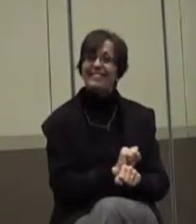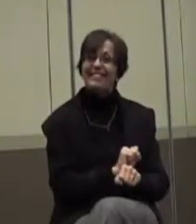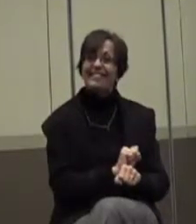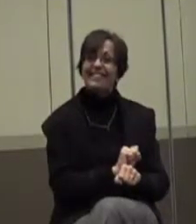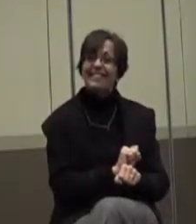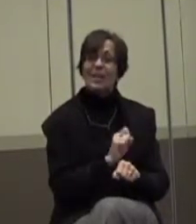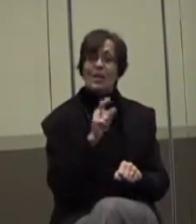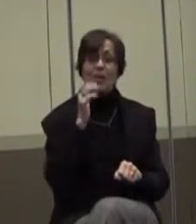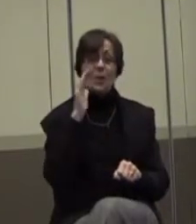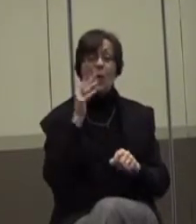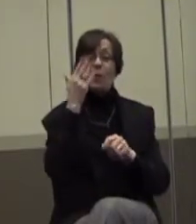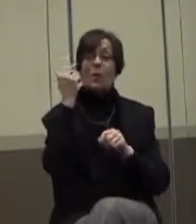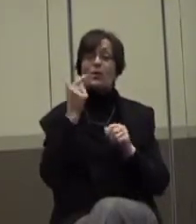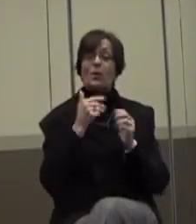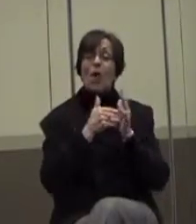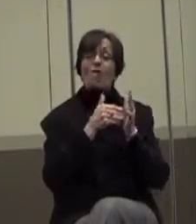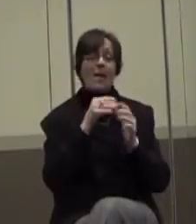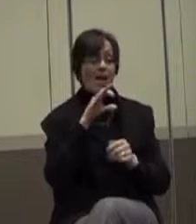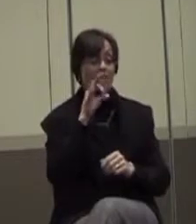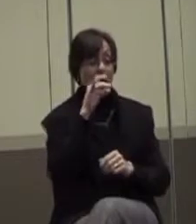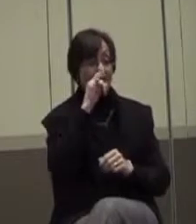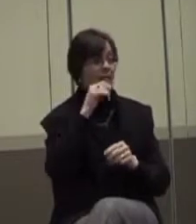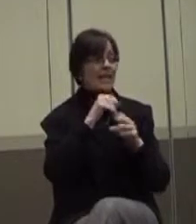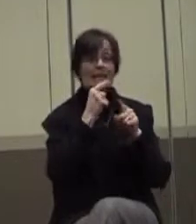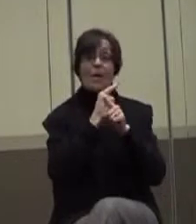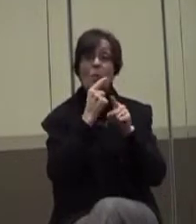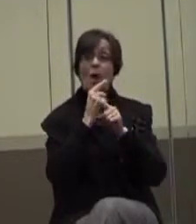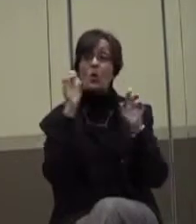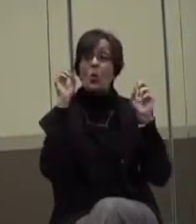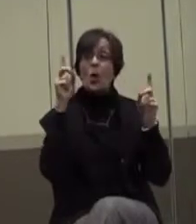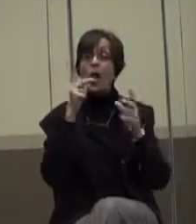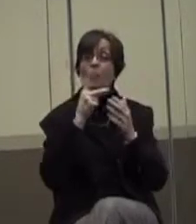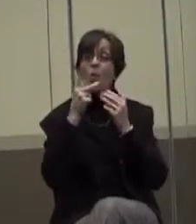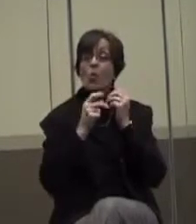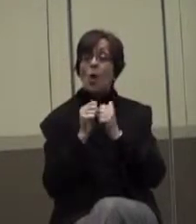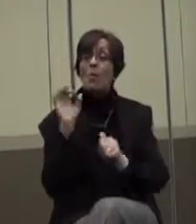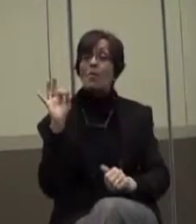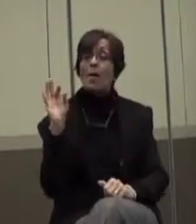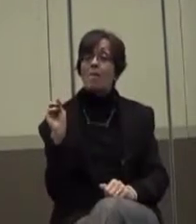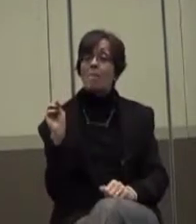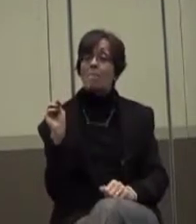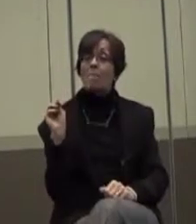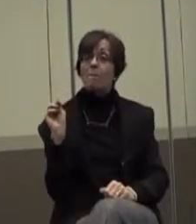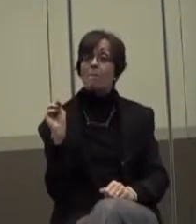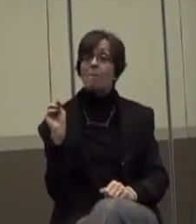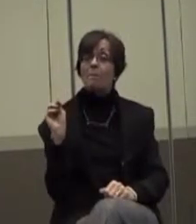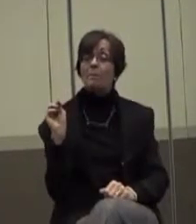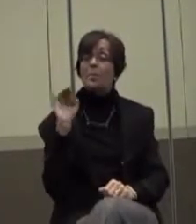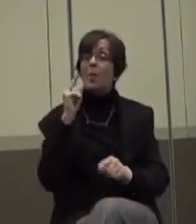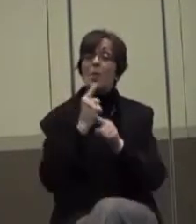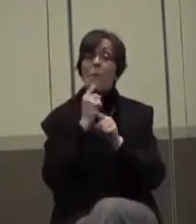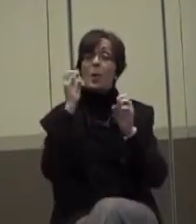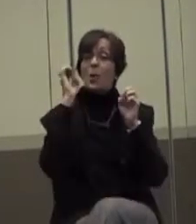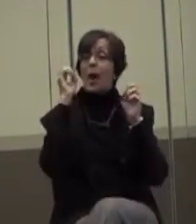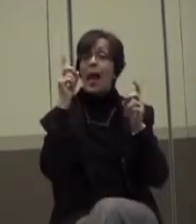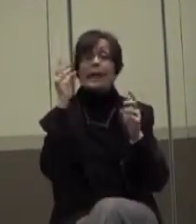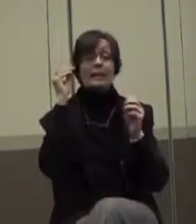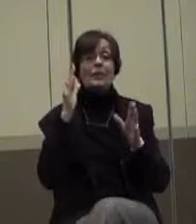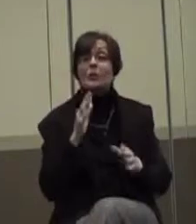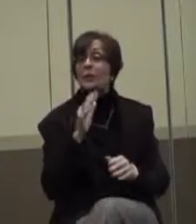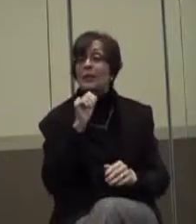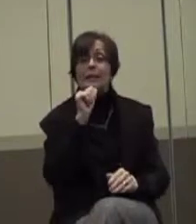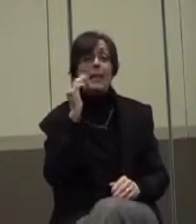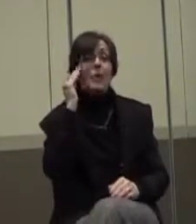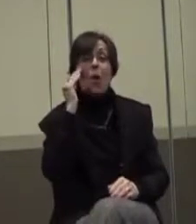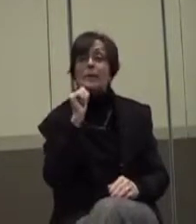Because many times I find kids in the regular ed program that have an FM And the regular ed teacher didn't know that it